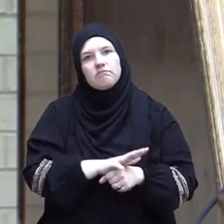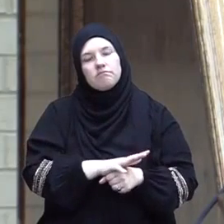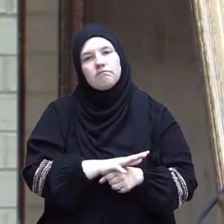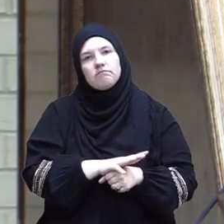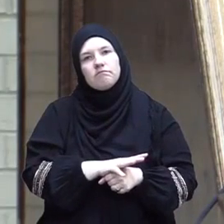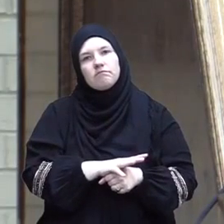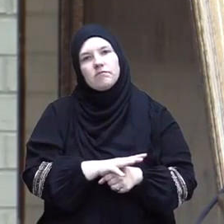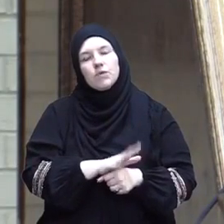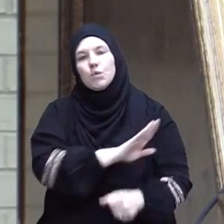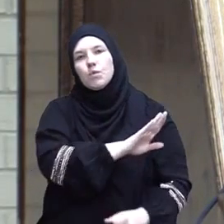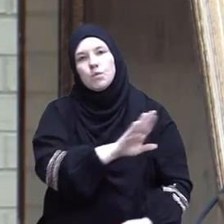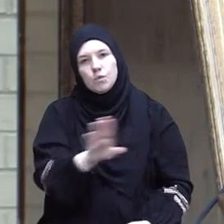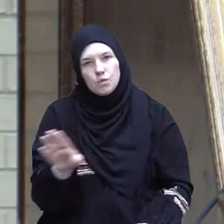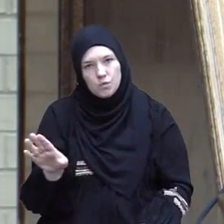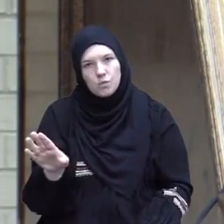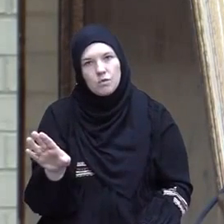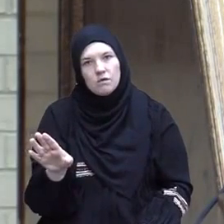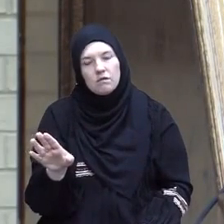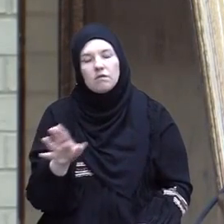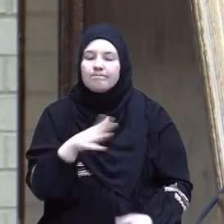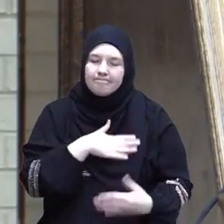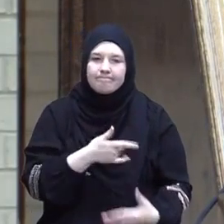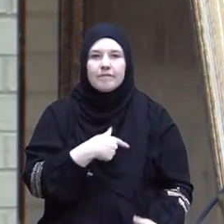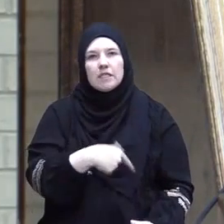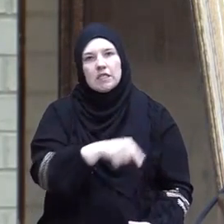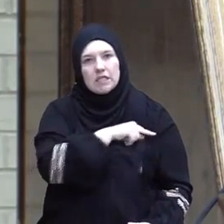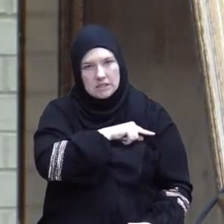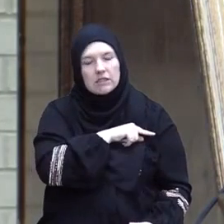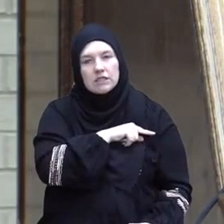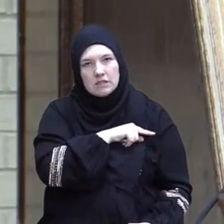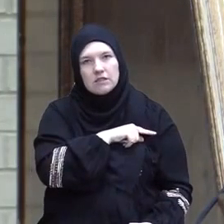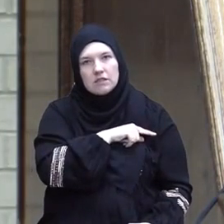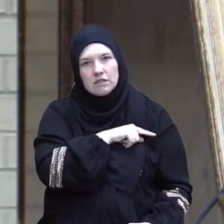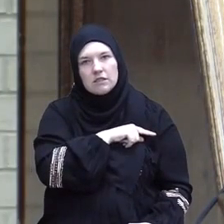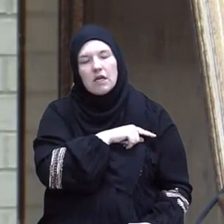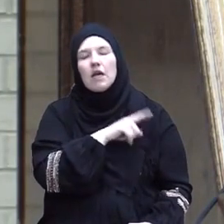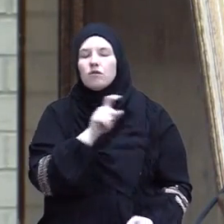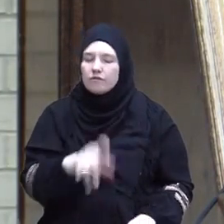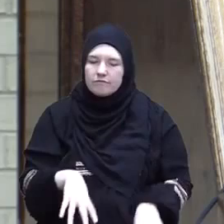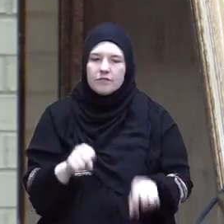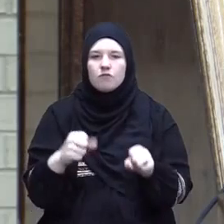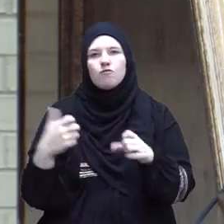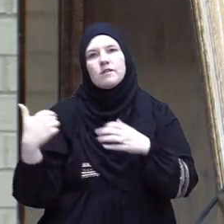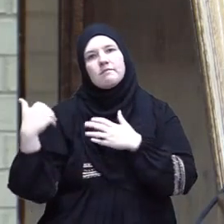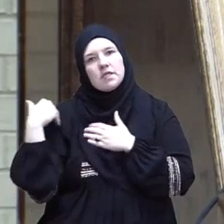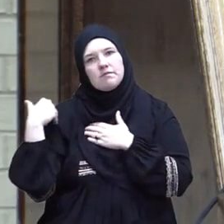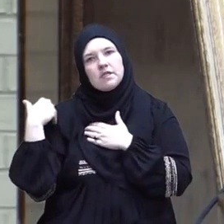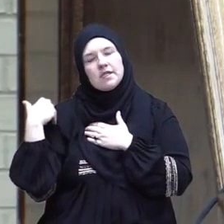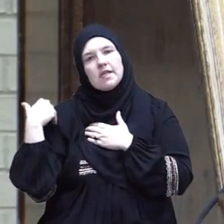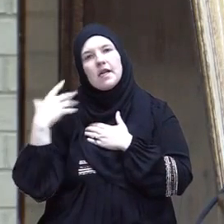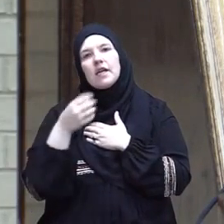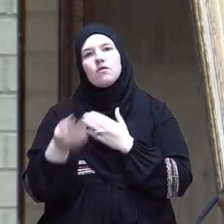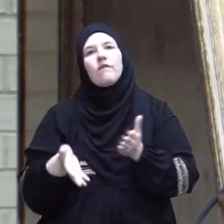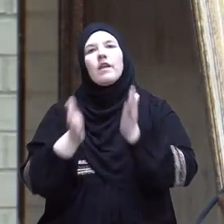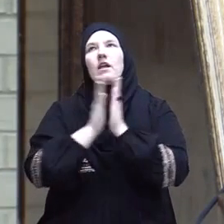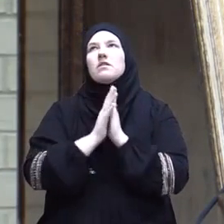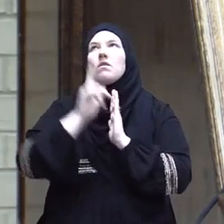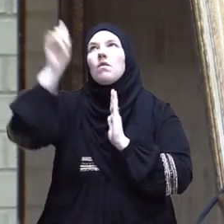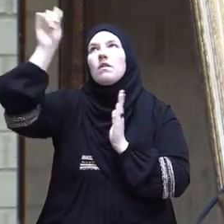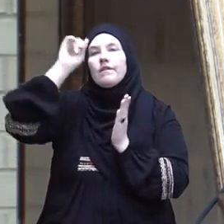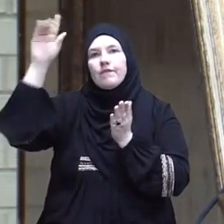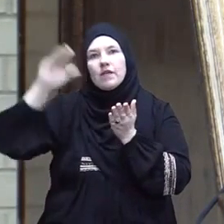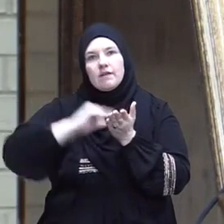plead of guilt and you have to admit your responsibility and you have to ask Allah to forgive